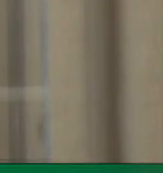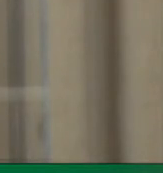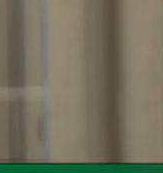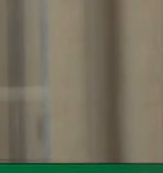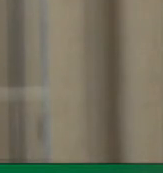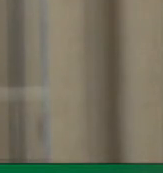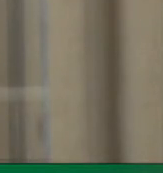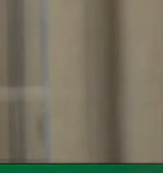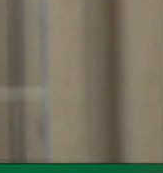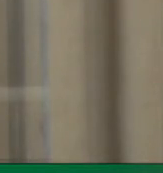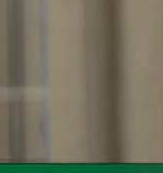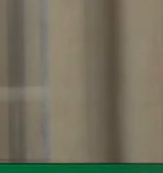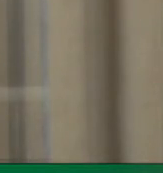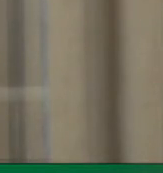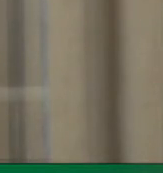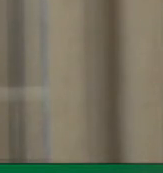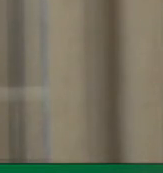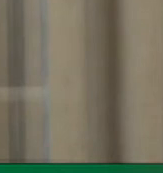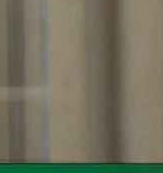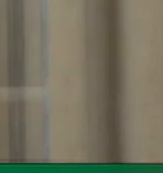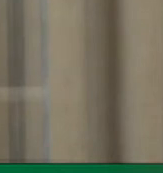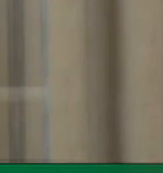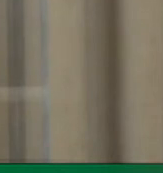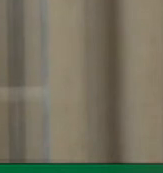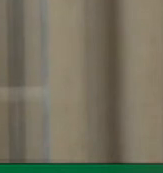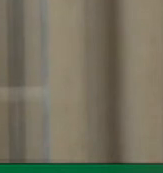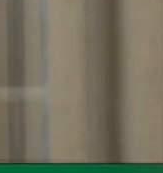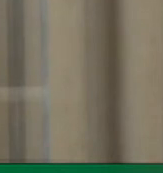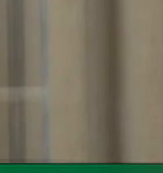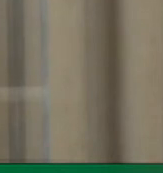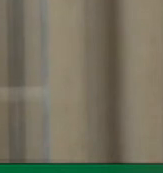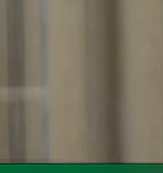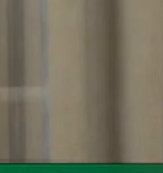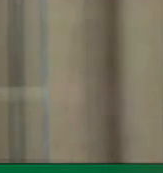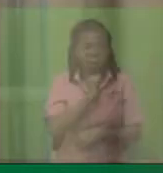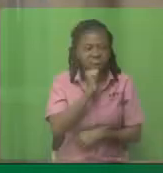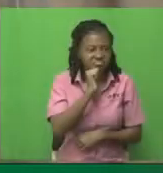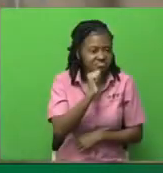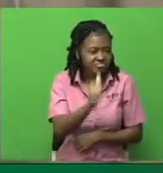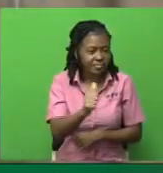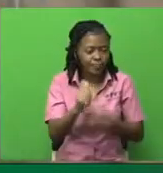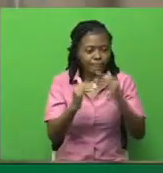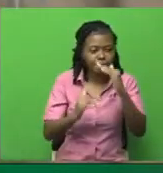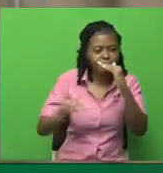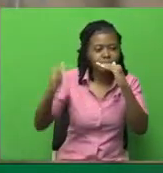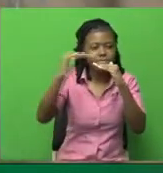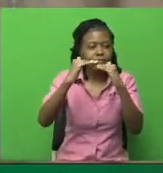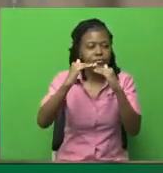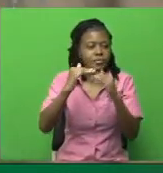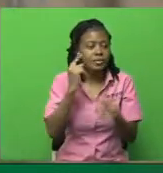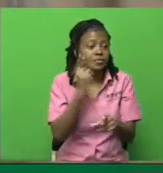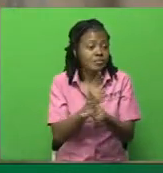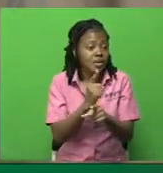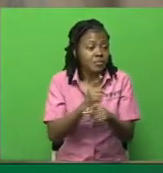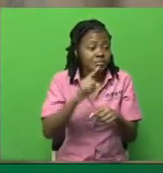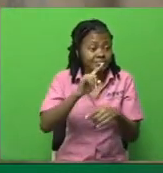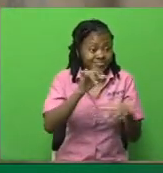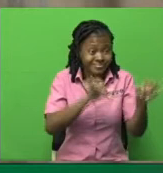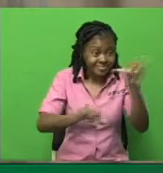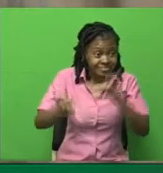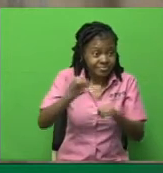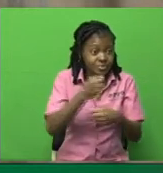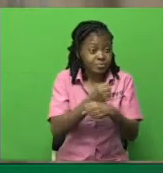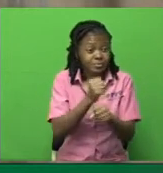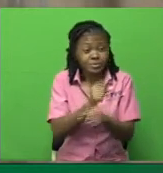meet the scientific testing of the quality of water to be consumed by the people of Trinidad and